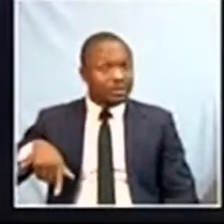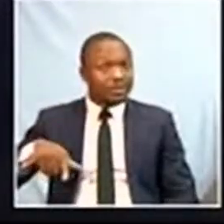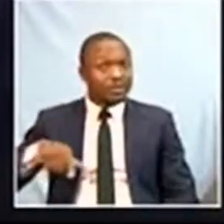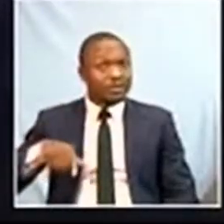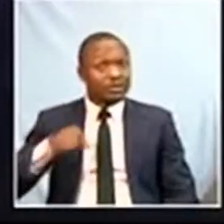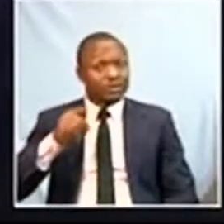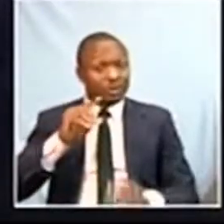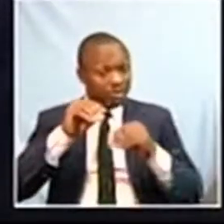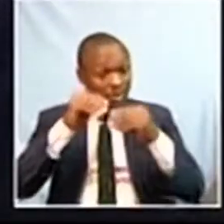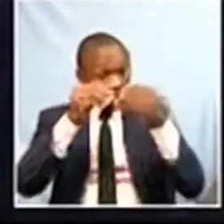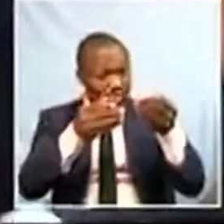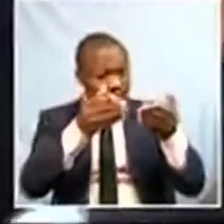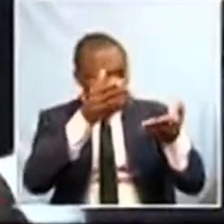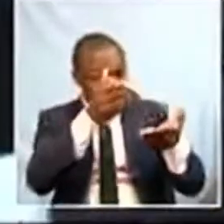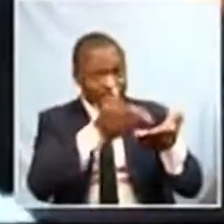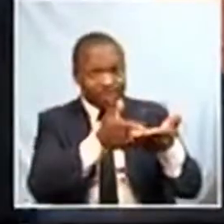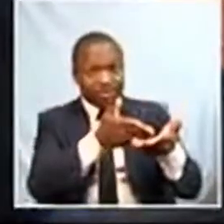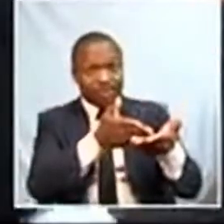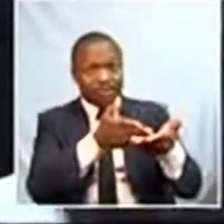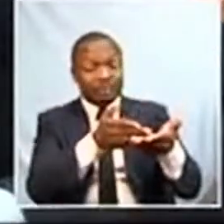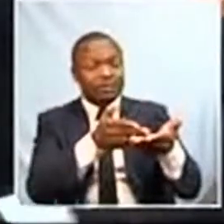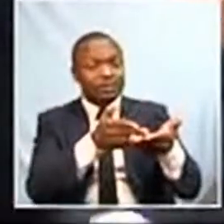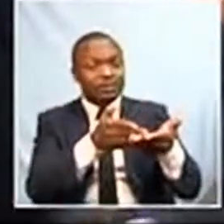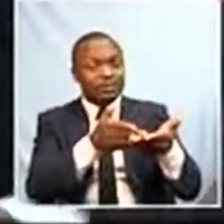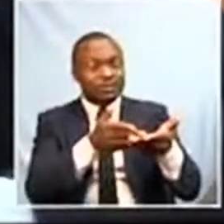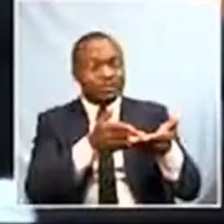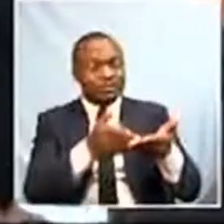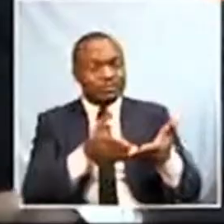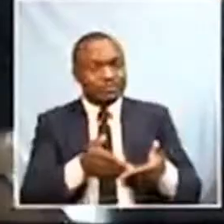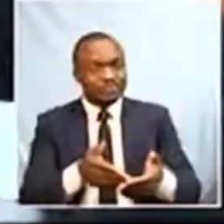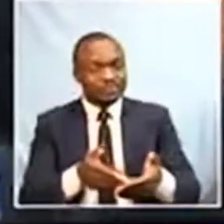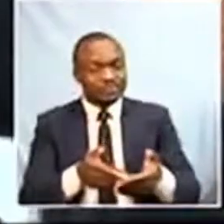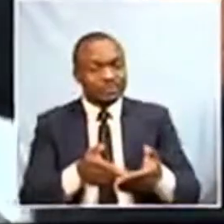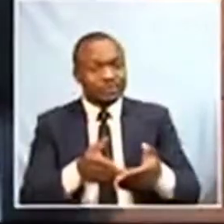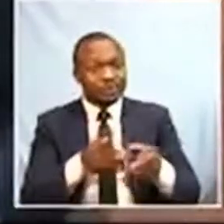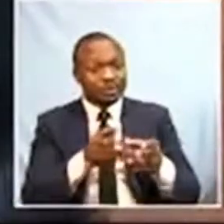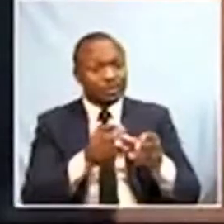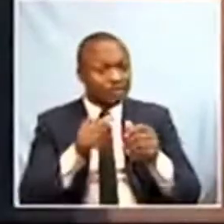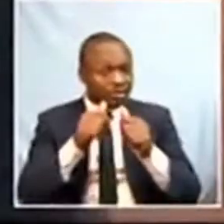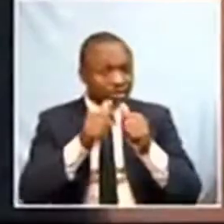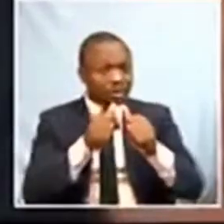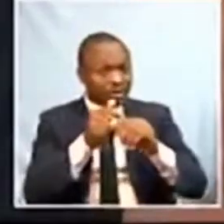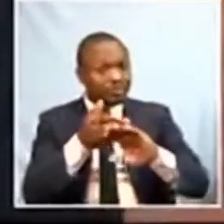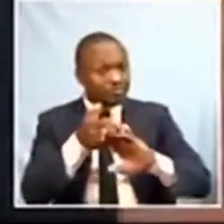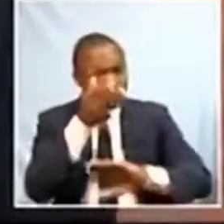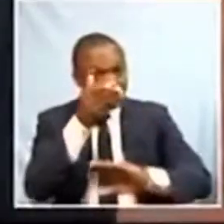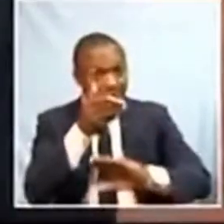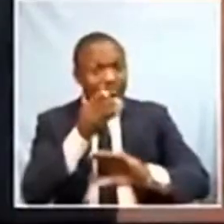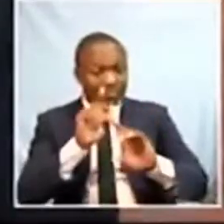should have given them to say that we have been corresponding, we've been talking.